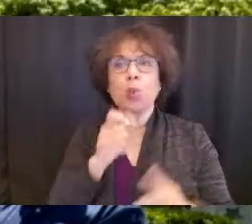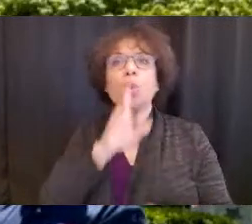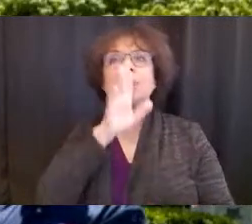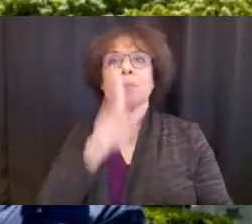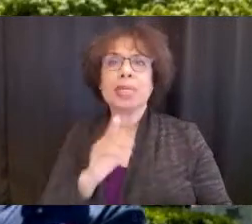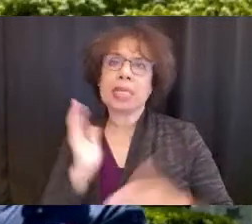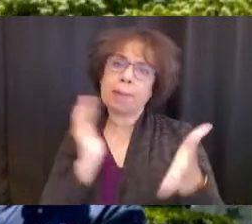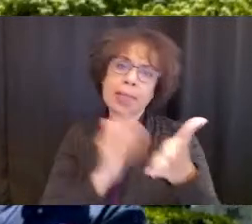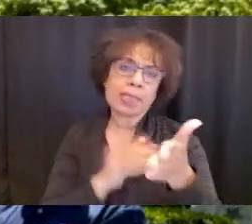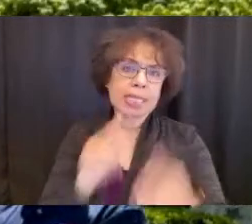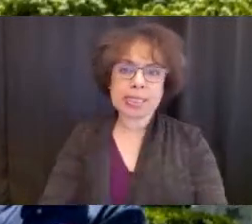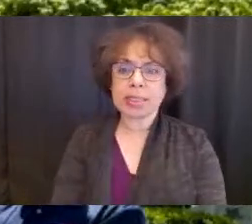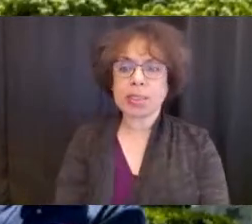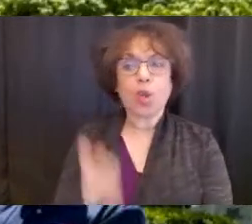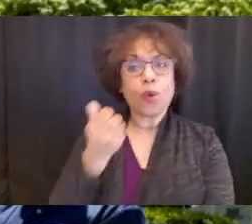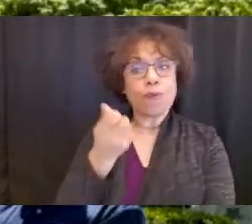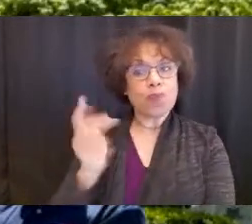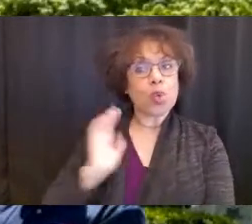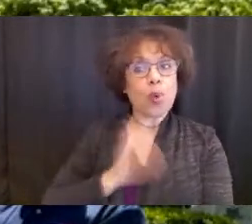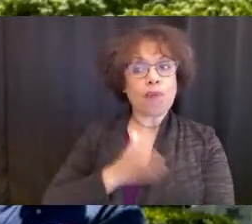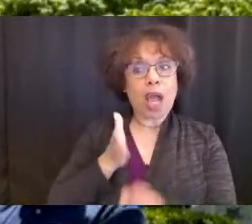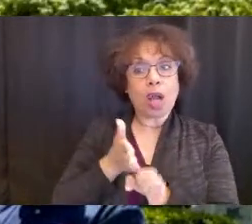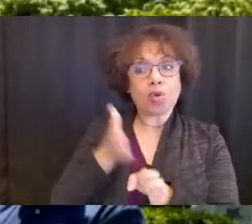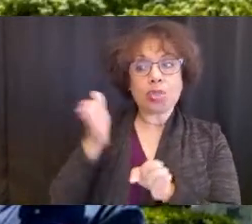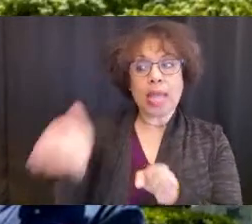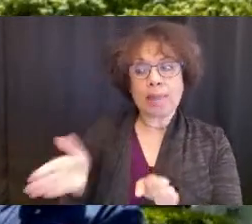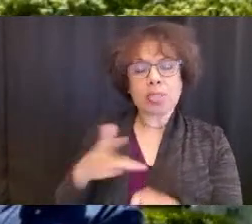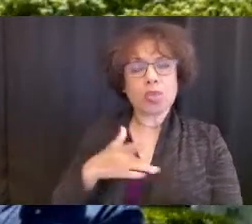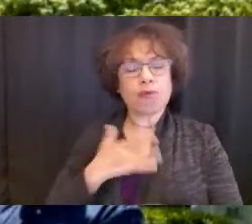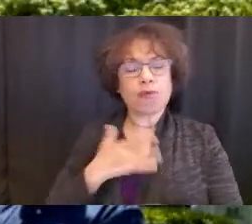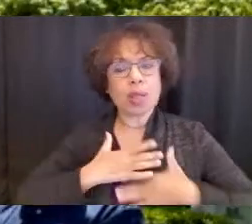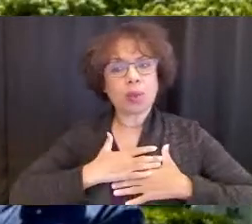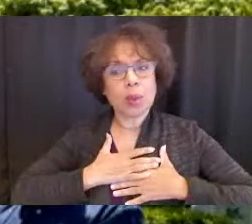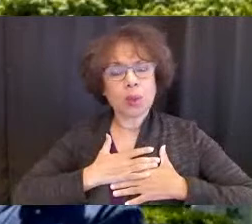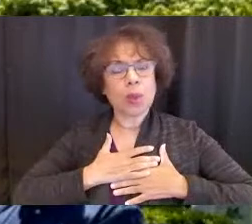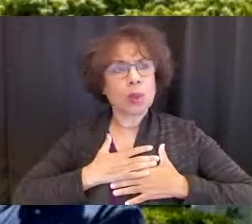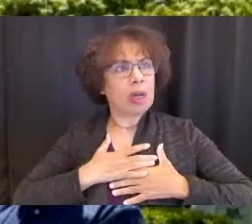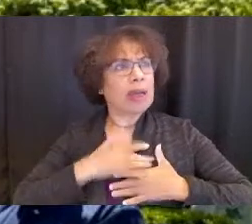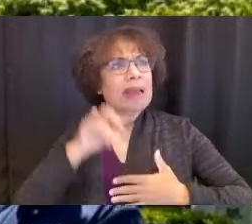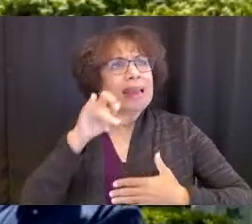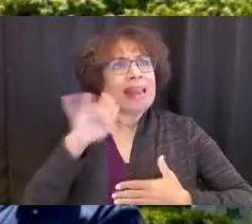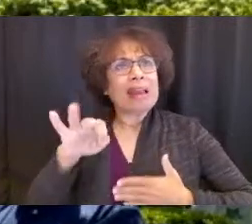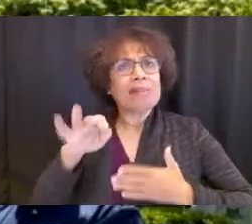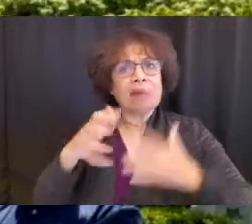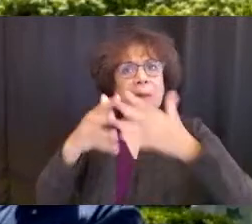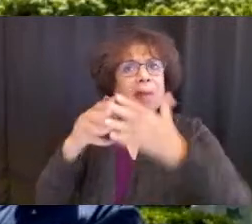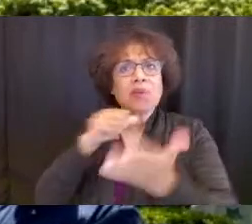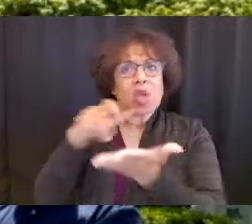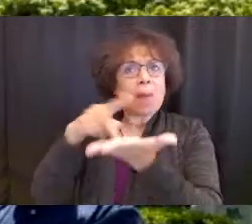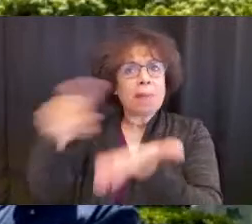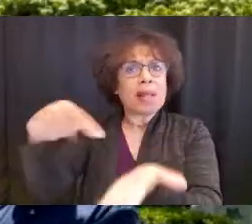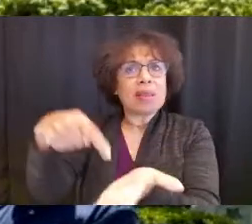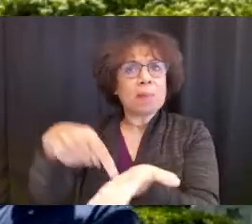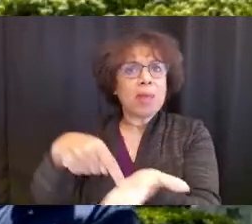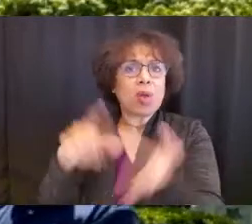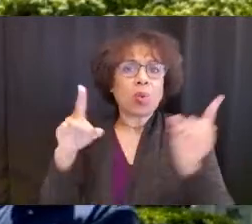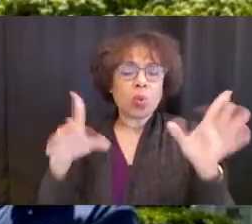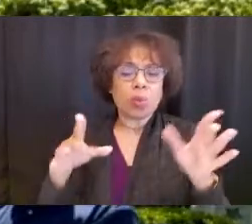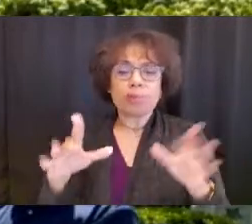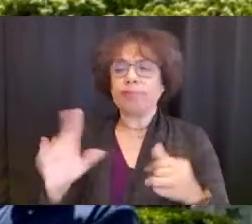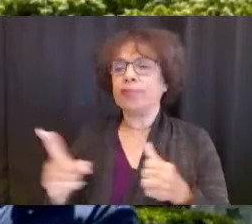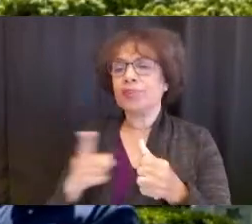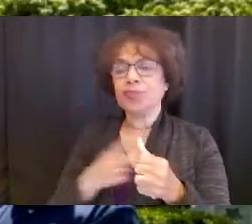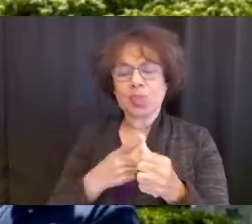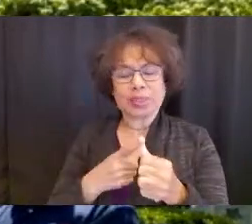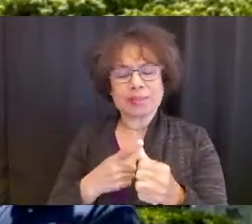out, a few of our neighbors who would feel the impact of a MAGA default firsthand. First, I am so